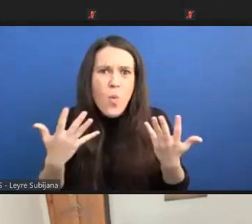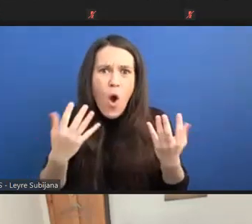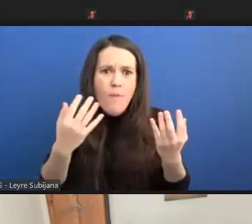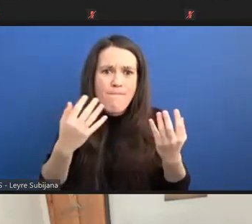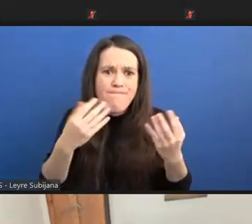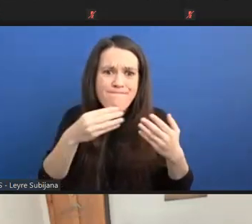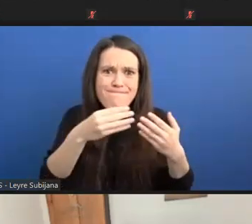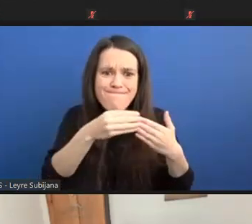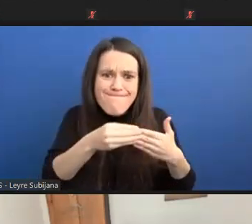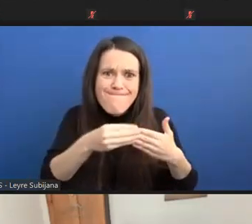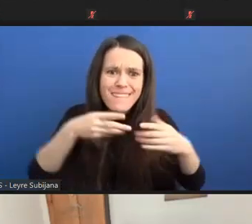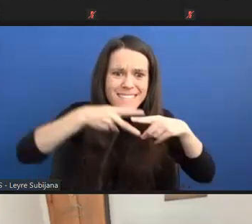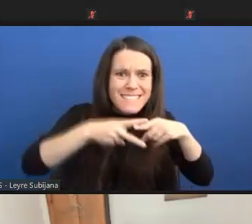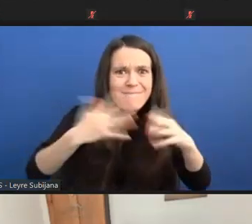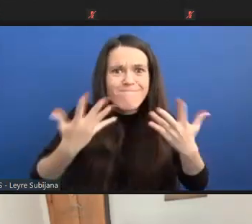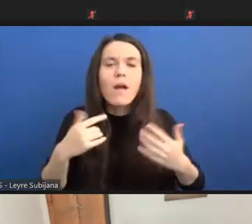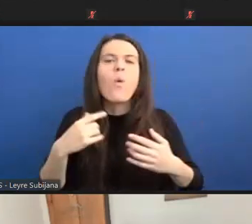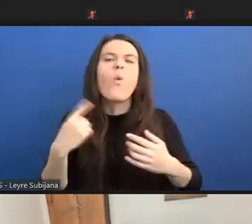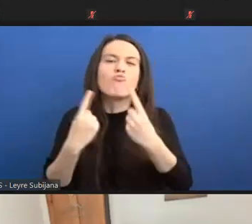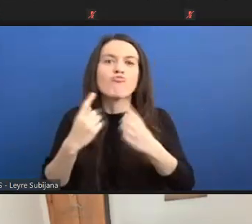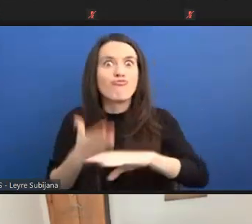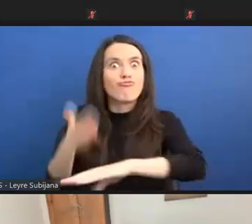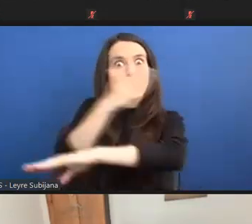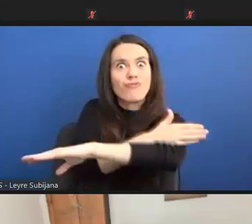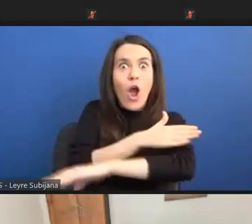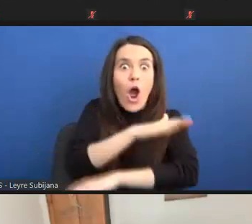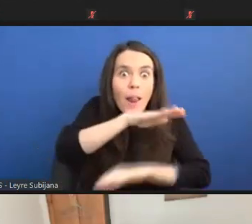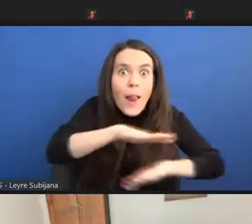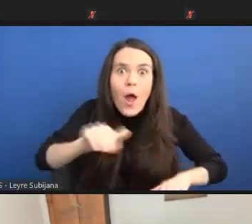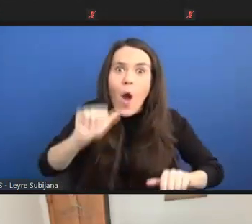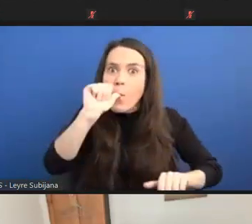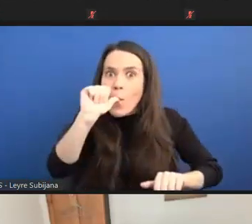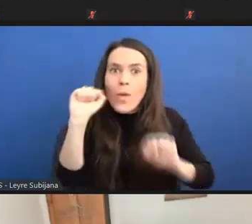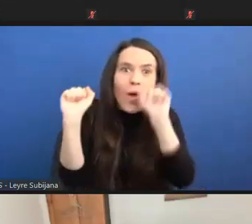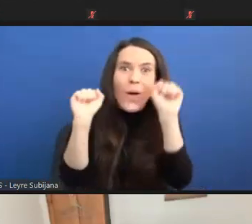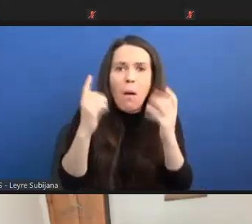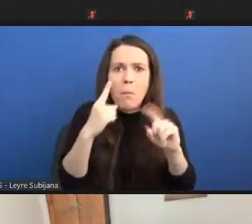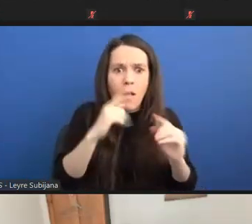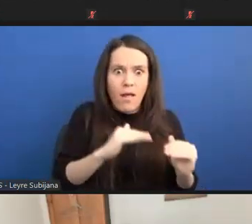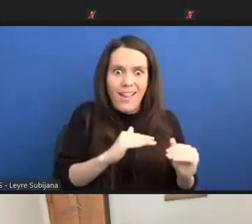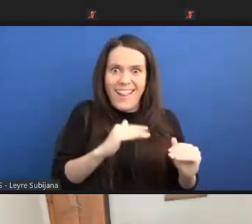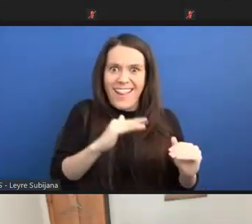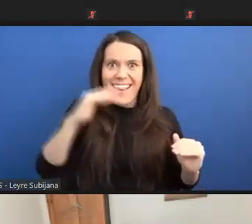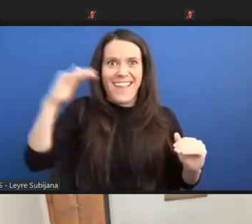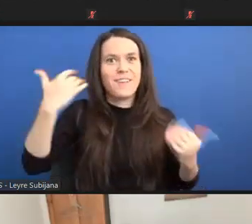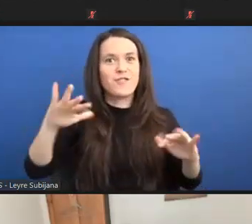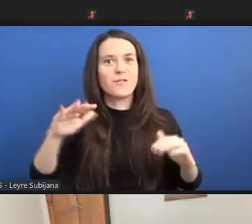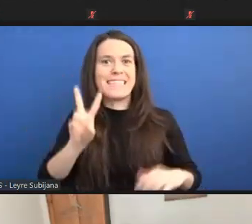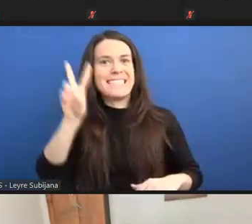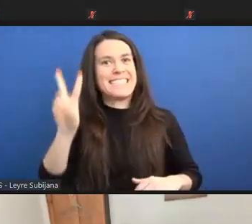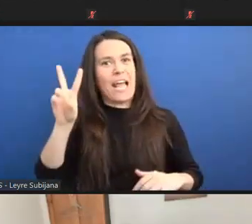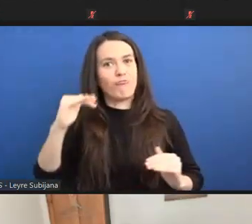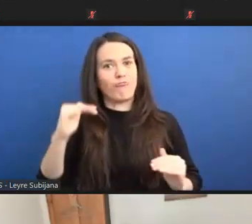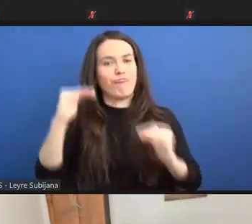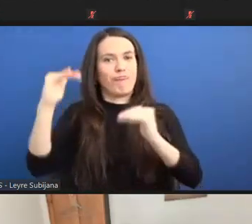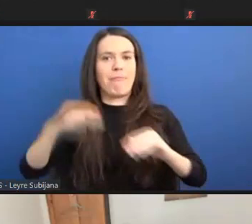talk quite a lot about early childhood and primary children, but you know, what happens at secondary level?